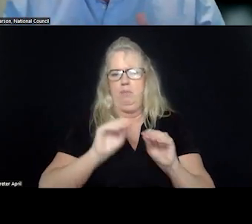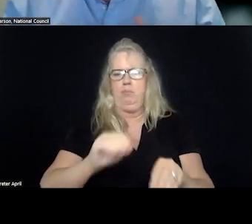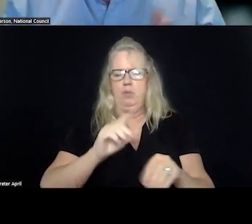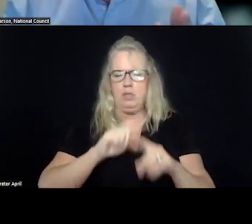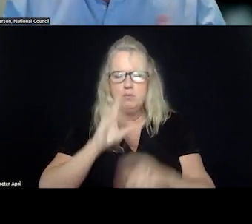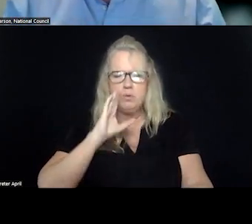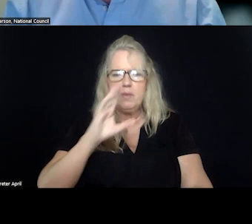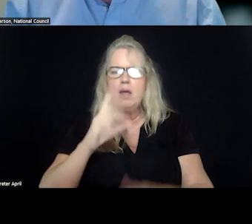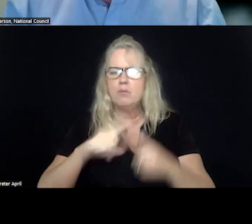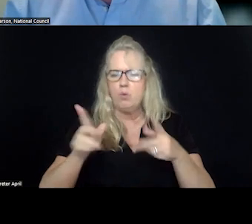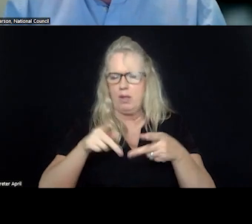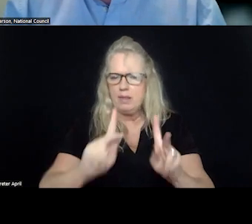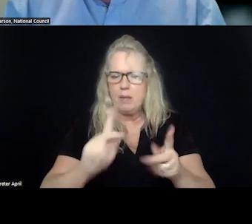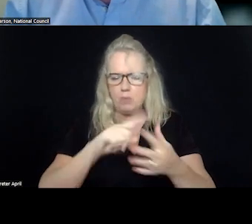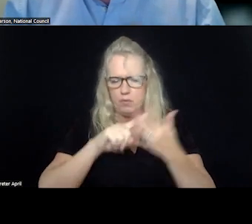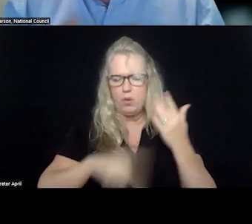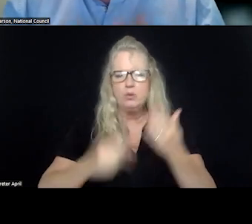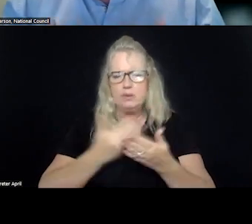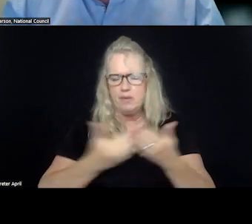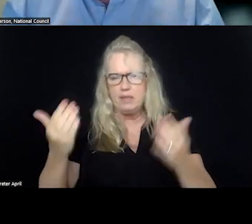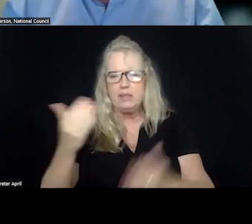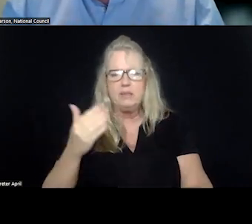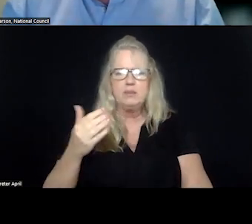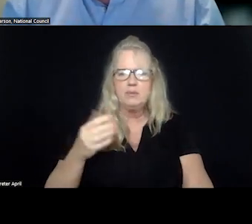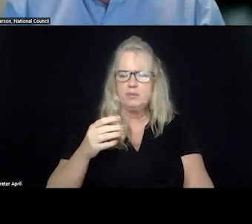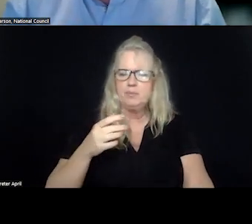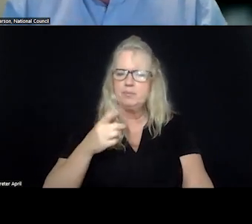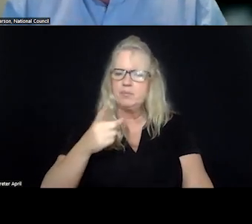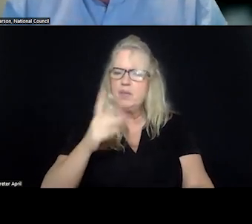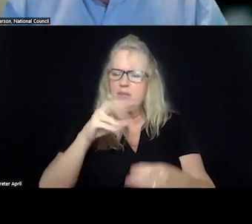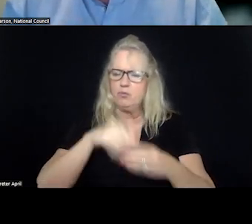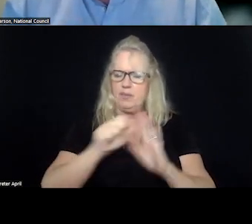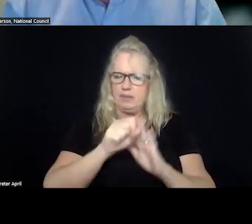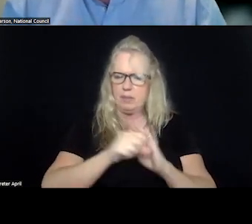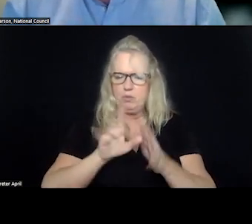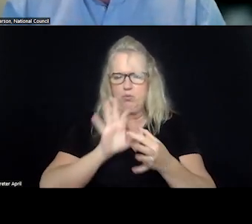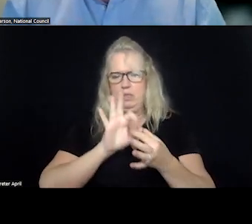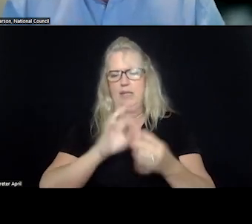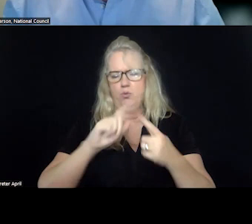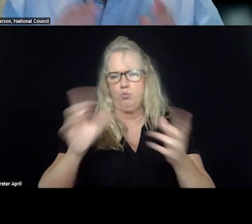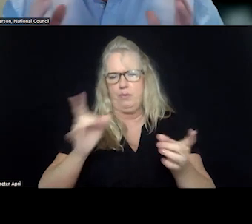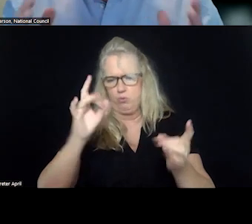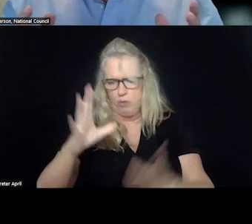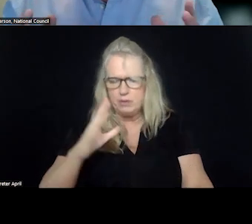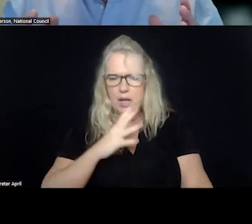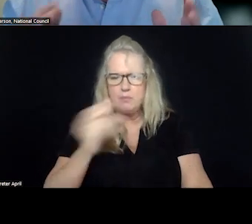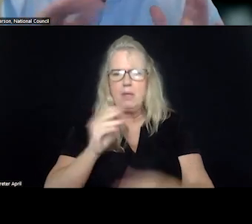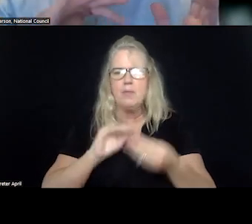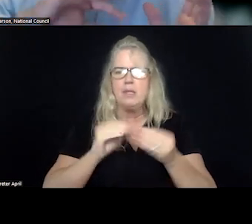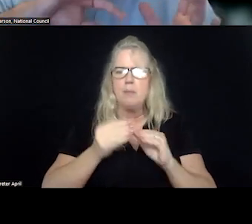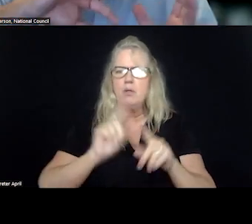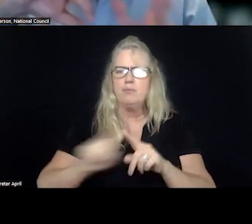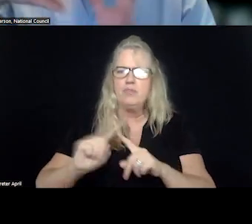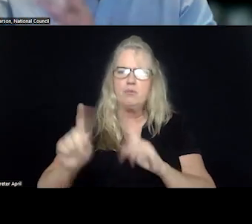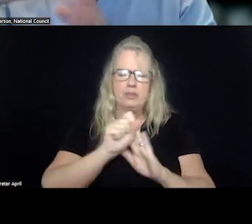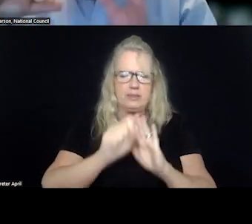that are allowable for things that can help to alleviate the financial burden on the state related to crisis. So there's a number of states doing